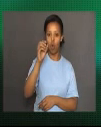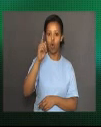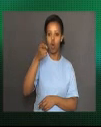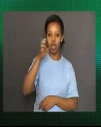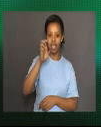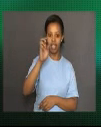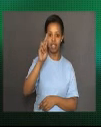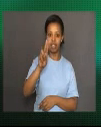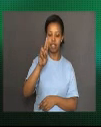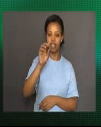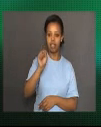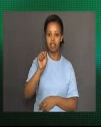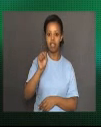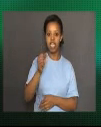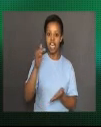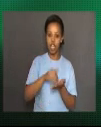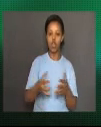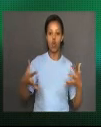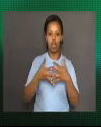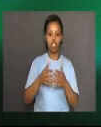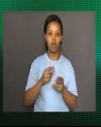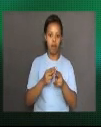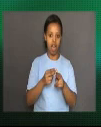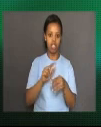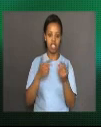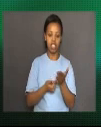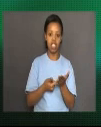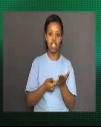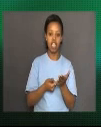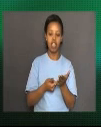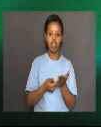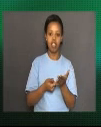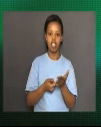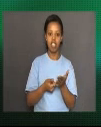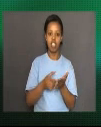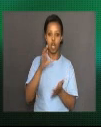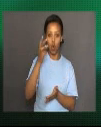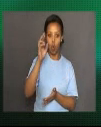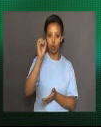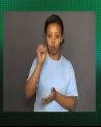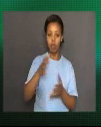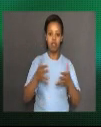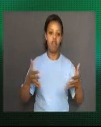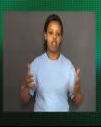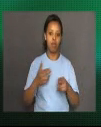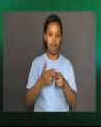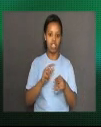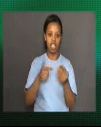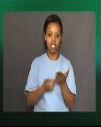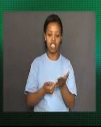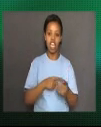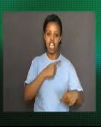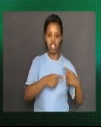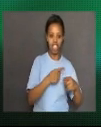and frequently results in a chromosomal crossover, which is an exchange of